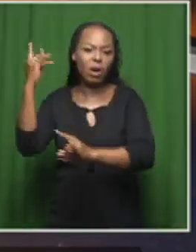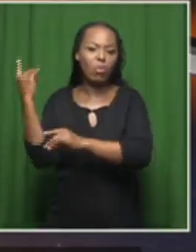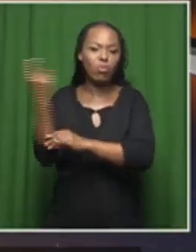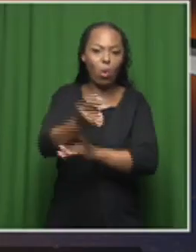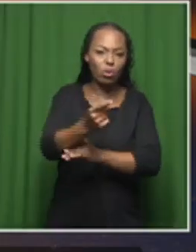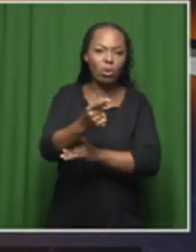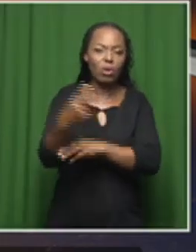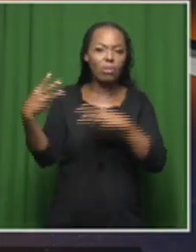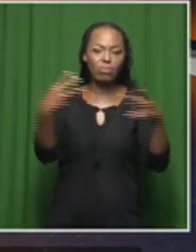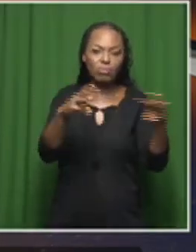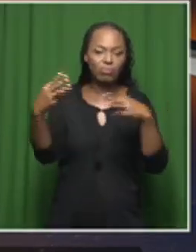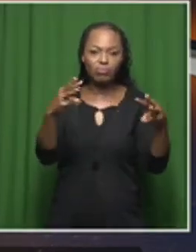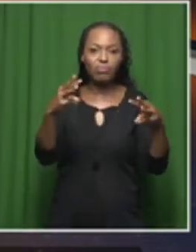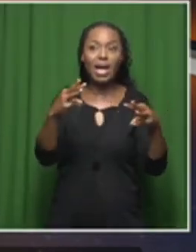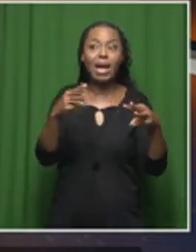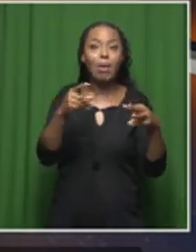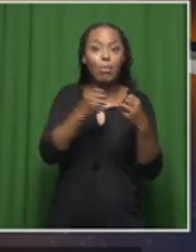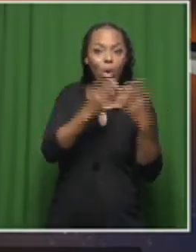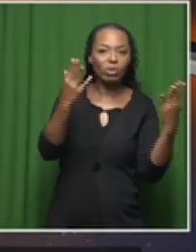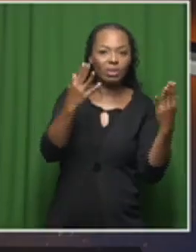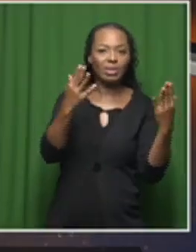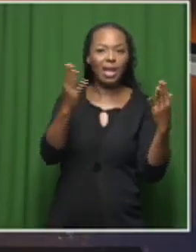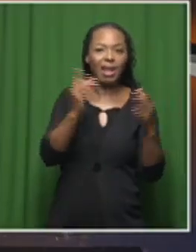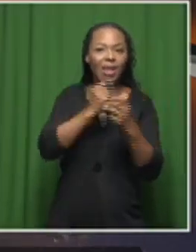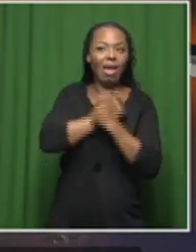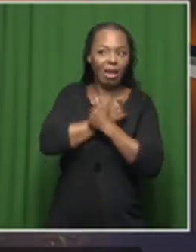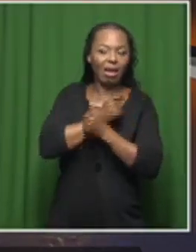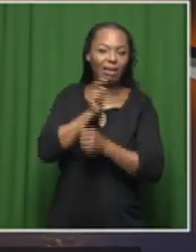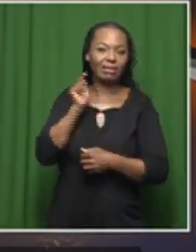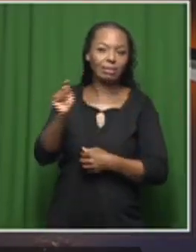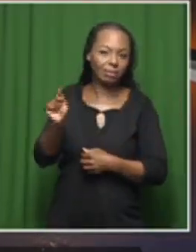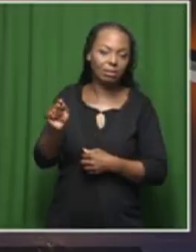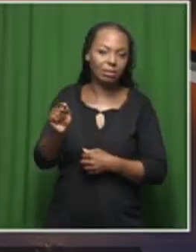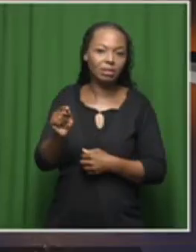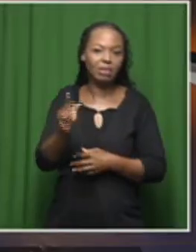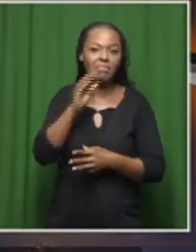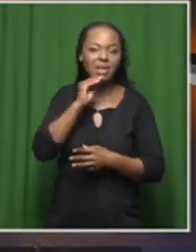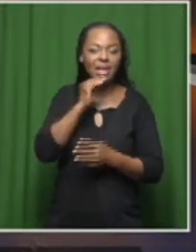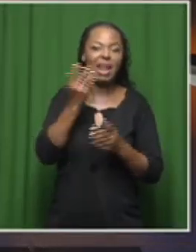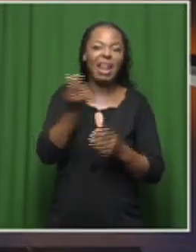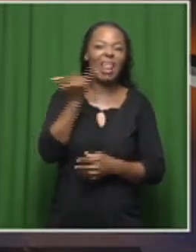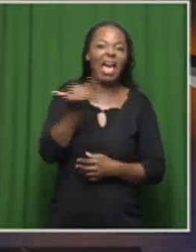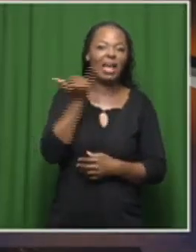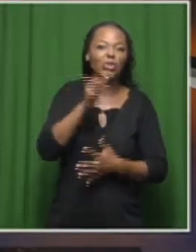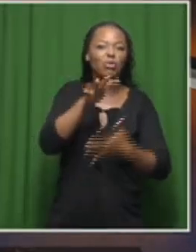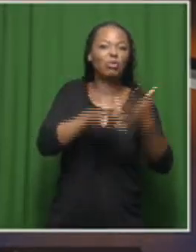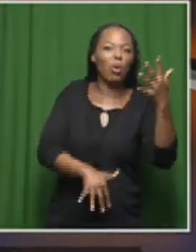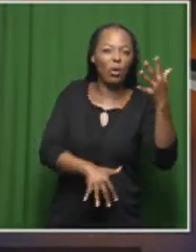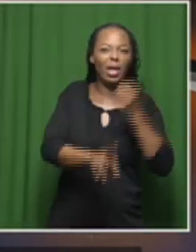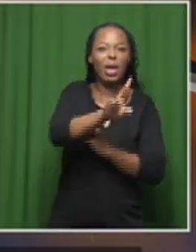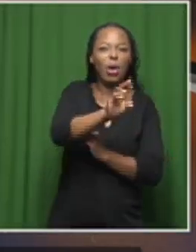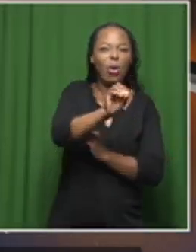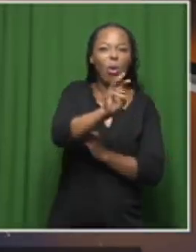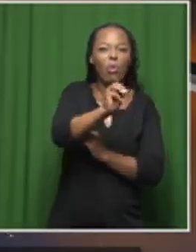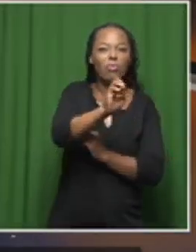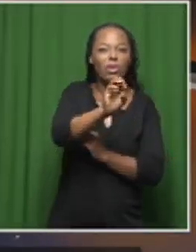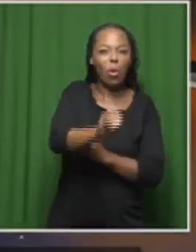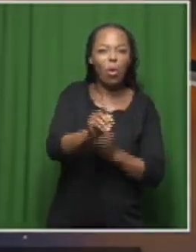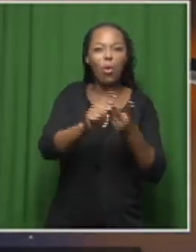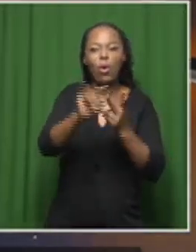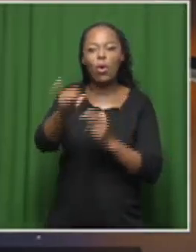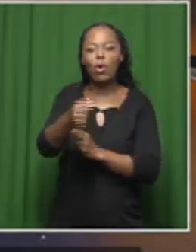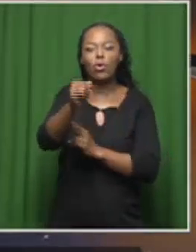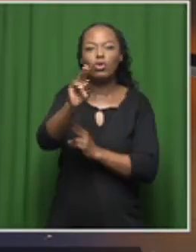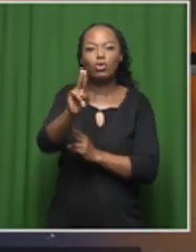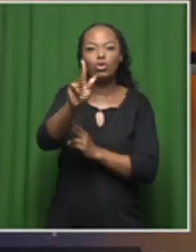in love with him, and that's the tragedy. So it's a bit Romeo and Juliet there, you know, star-crossed lovers, you know,